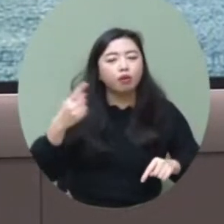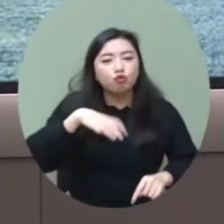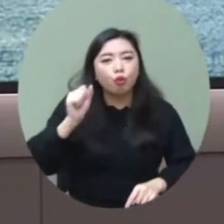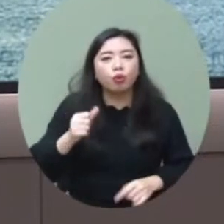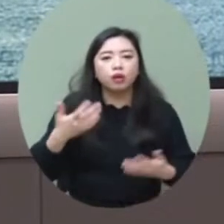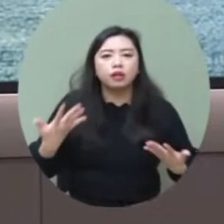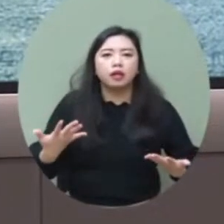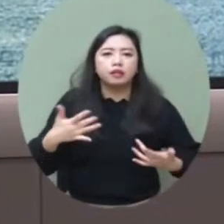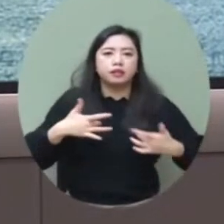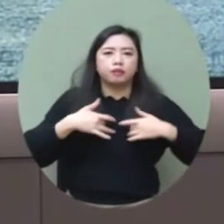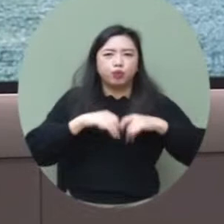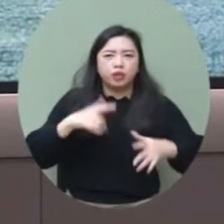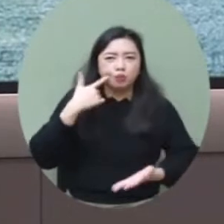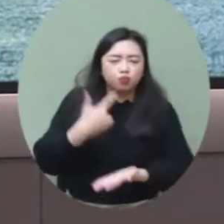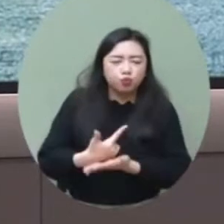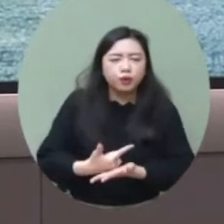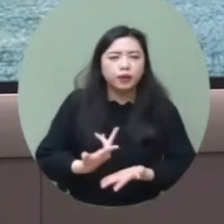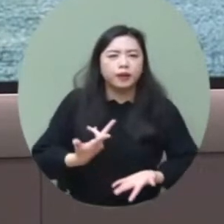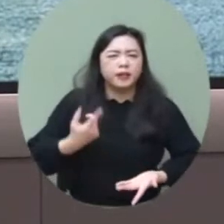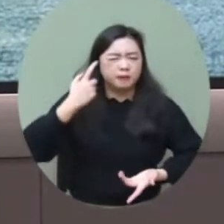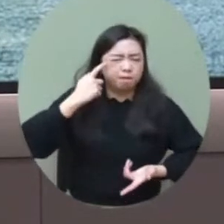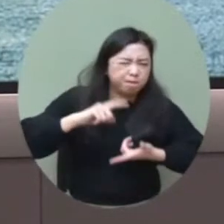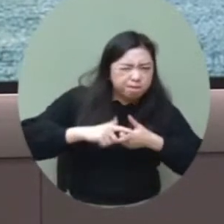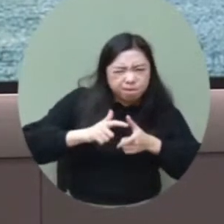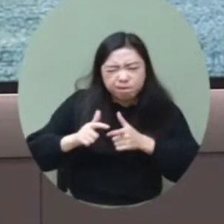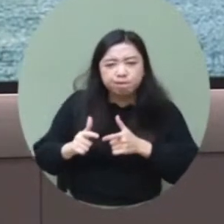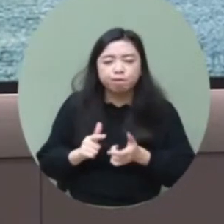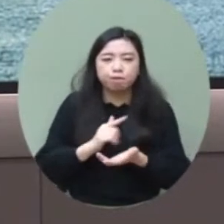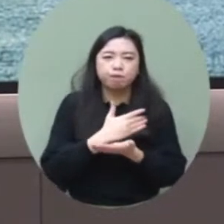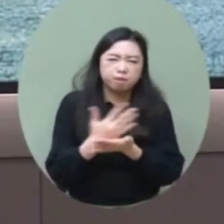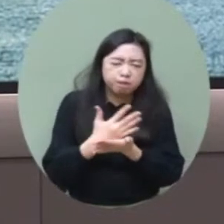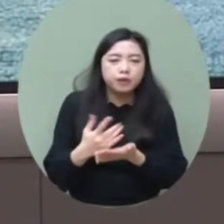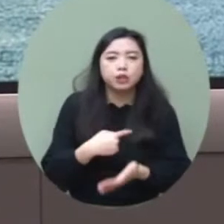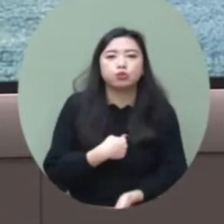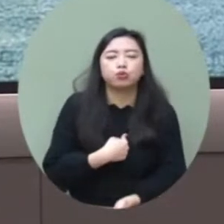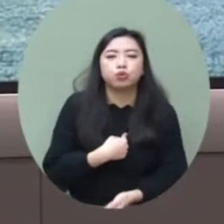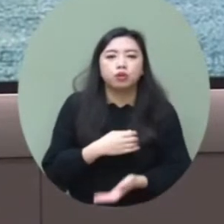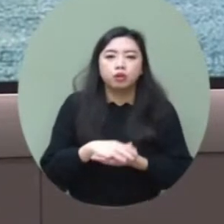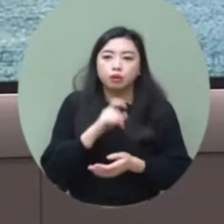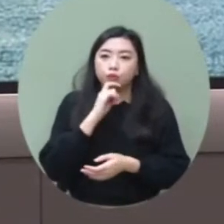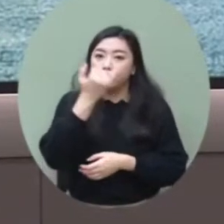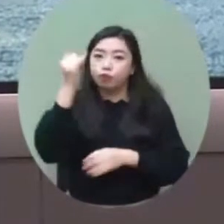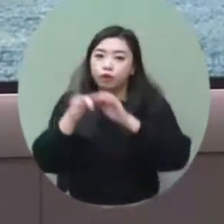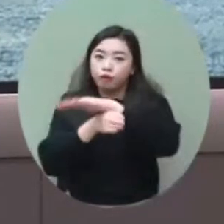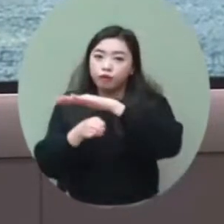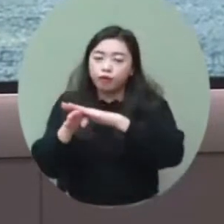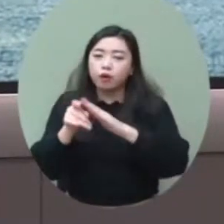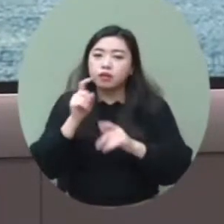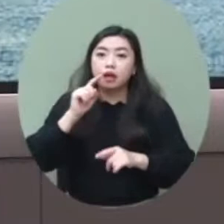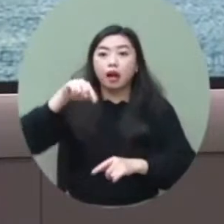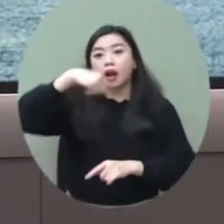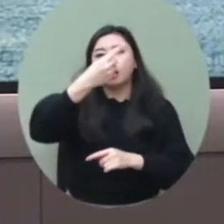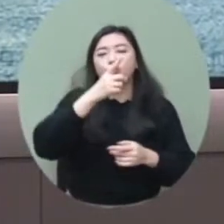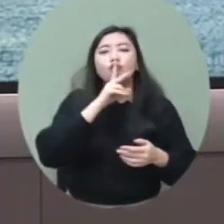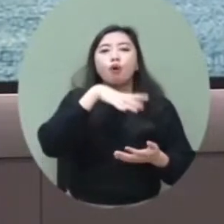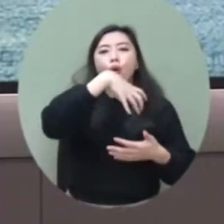accommodating patients. But given the severe situation, we would exhaust all possible means.